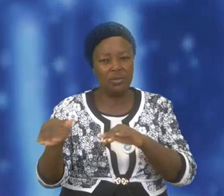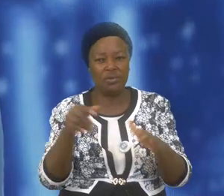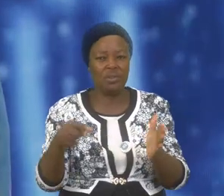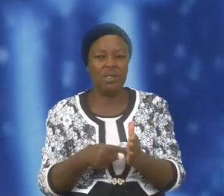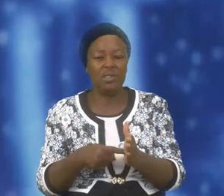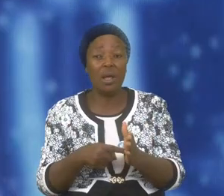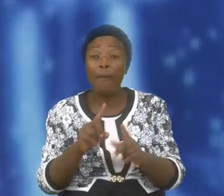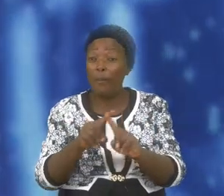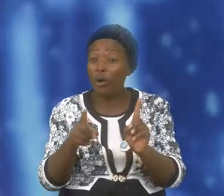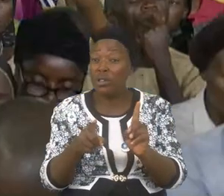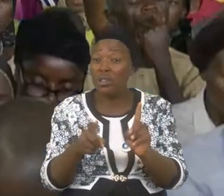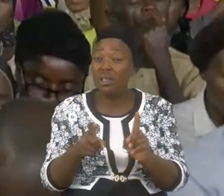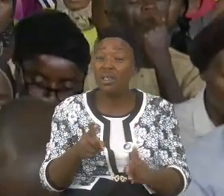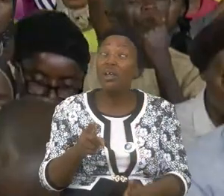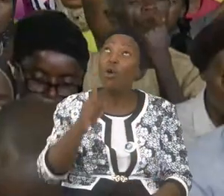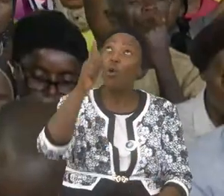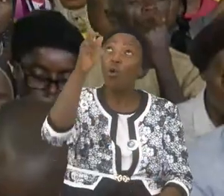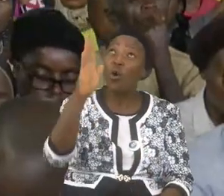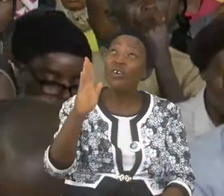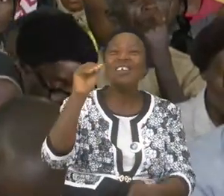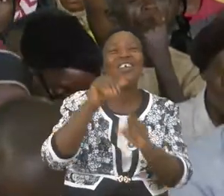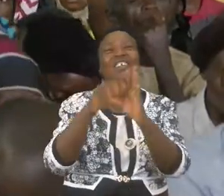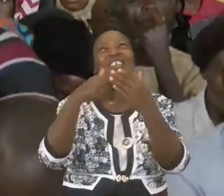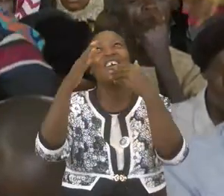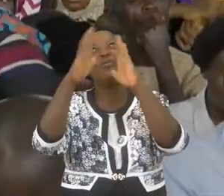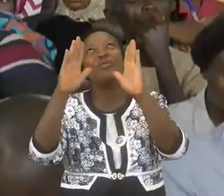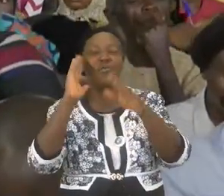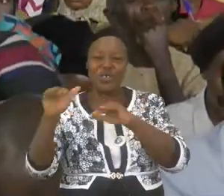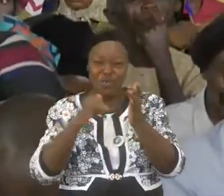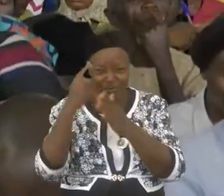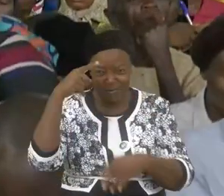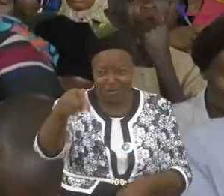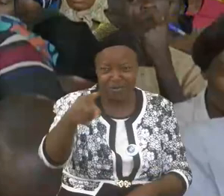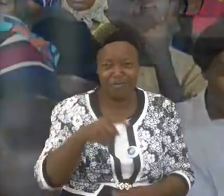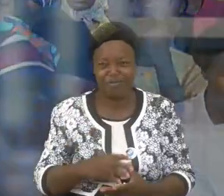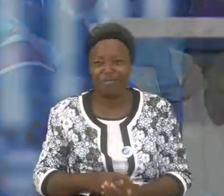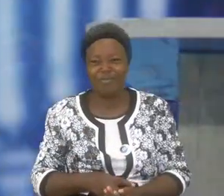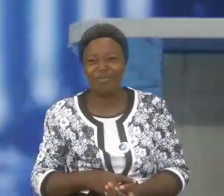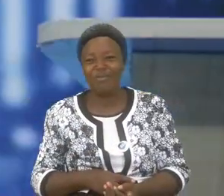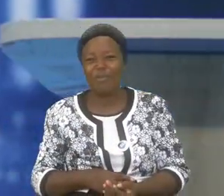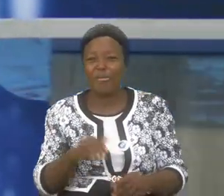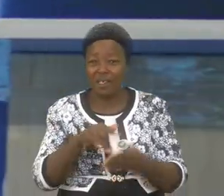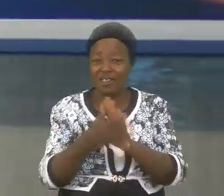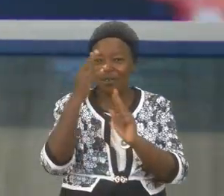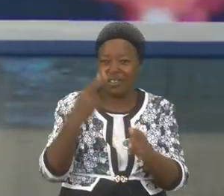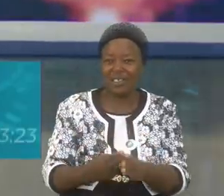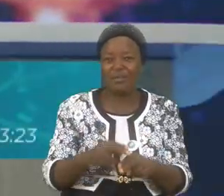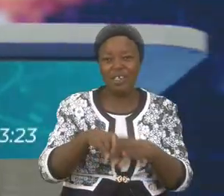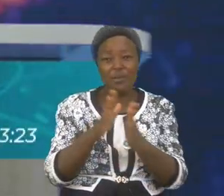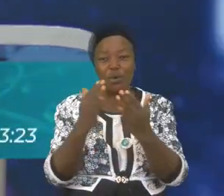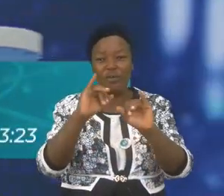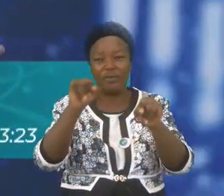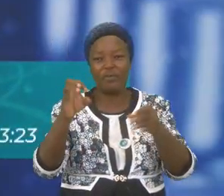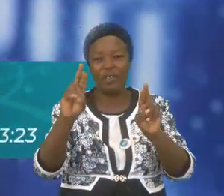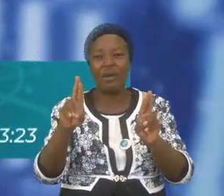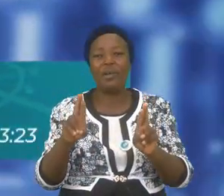will do it for you. Jeremiah chapter 13, verse 23.